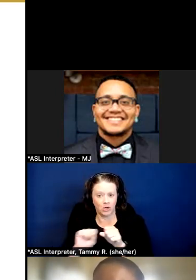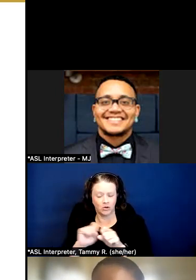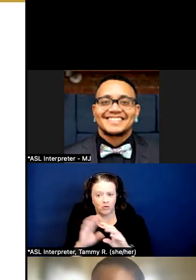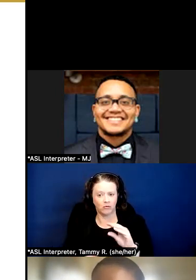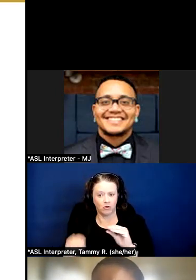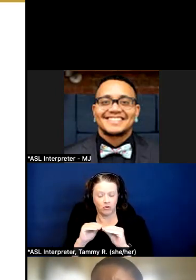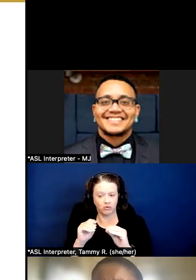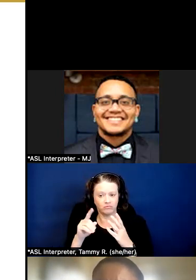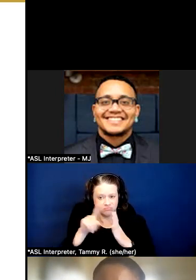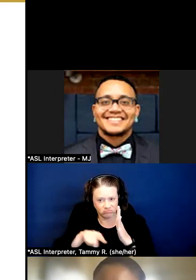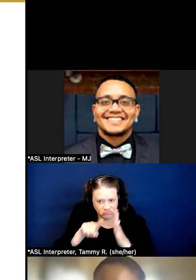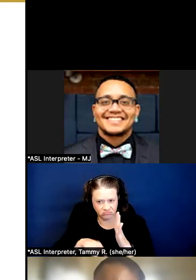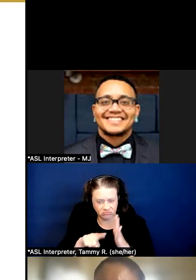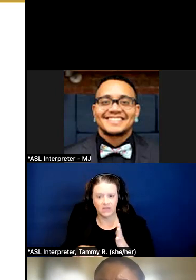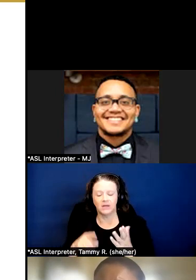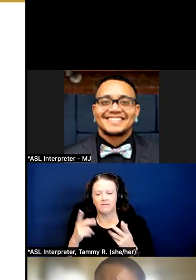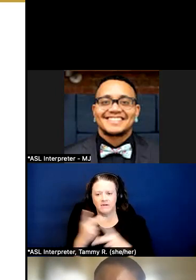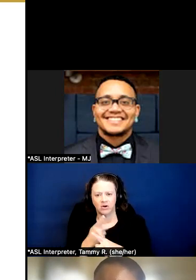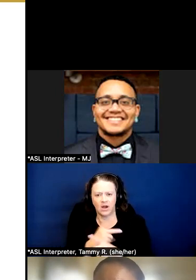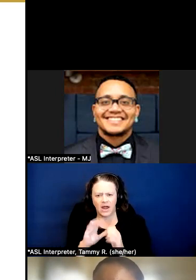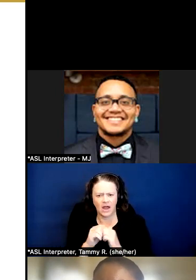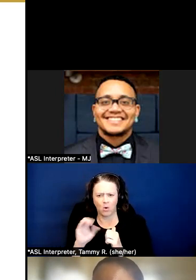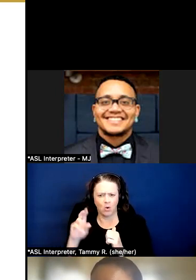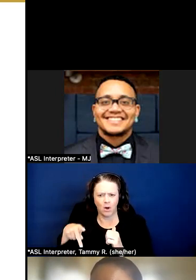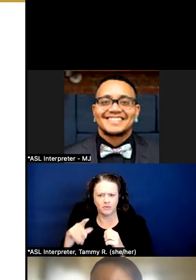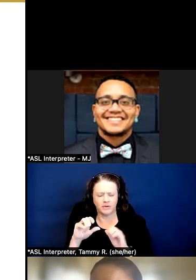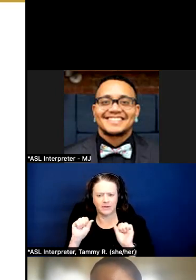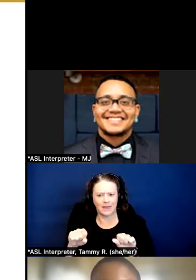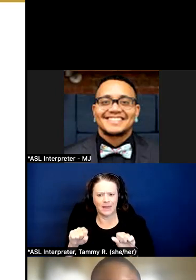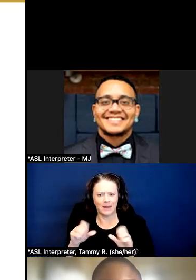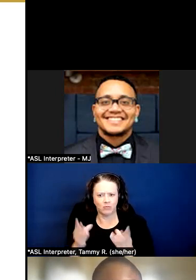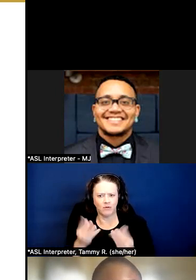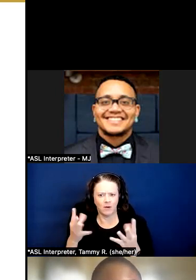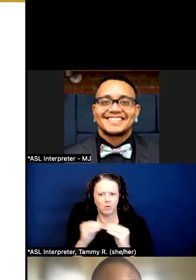can introduce a solution to the housing needs of survivors.